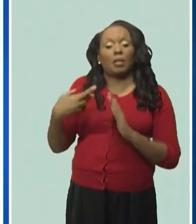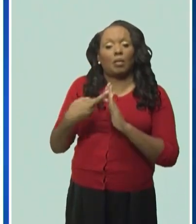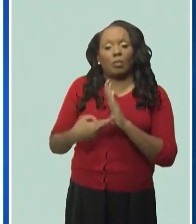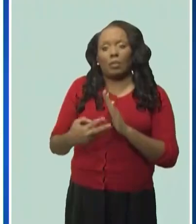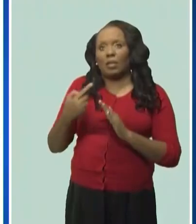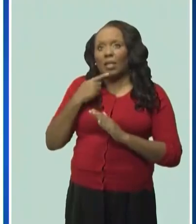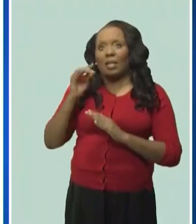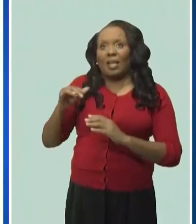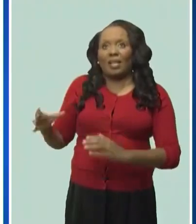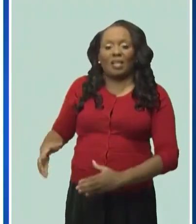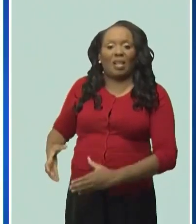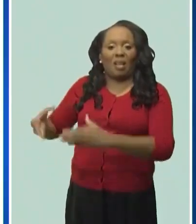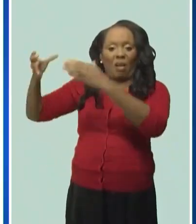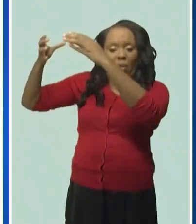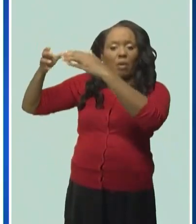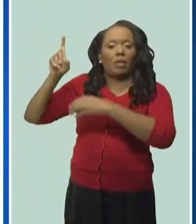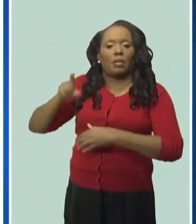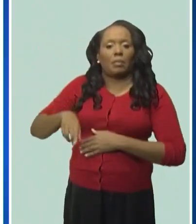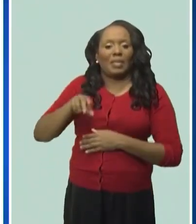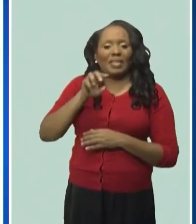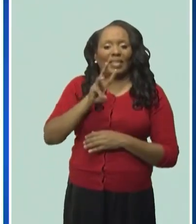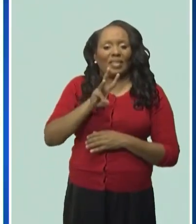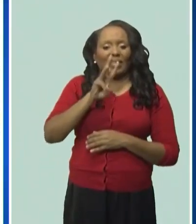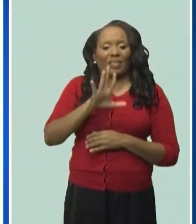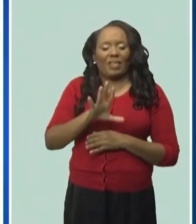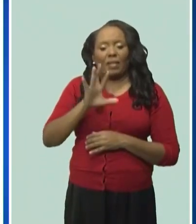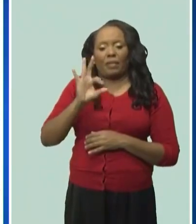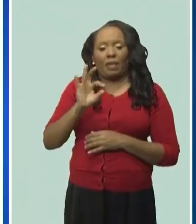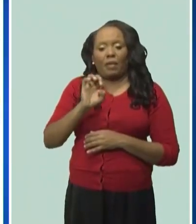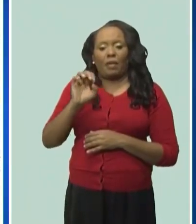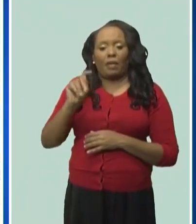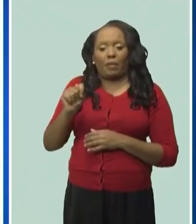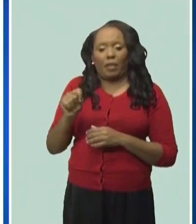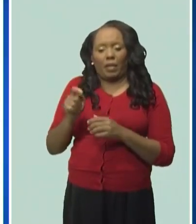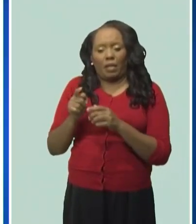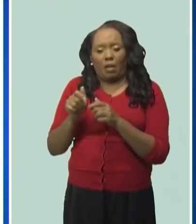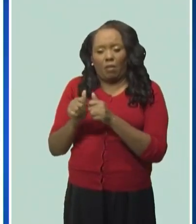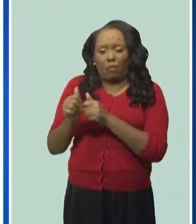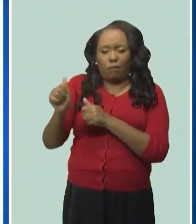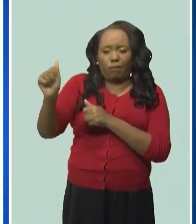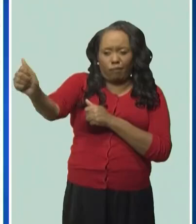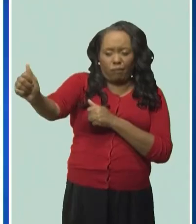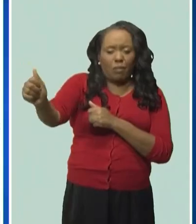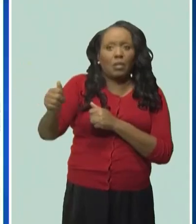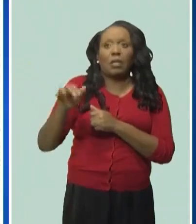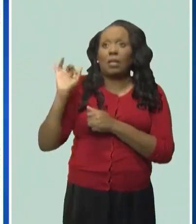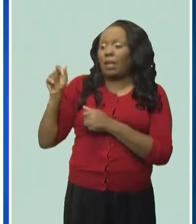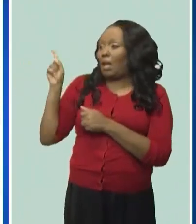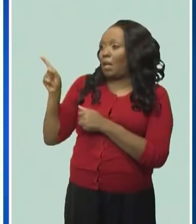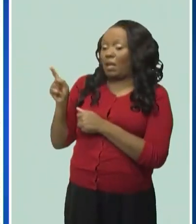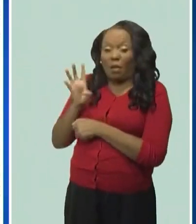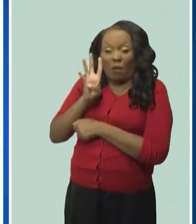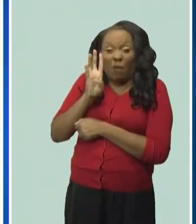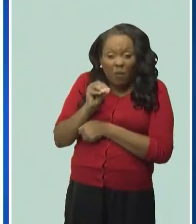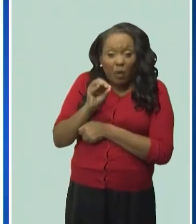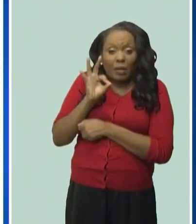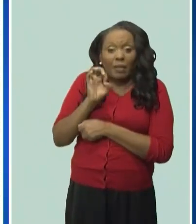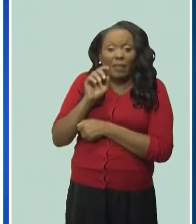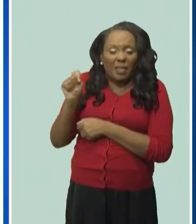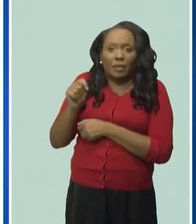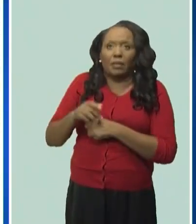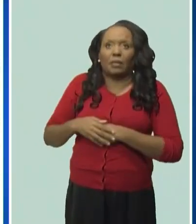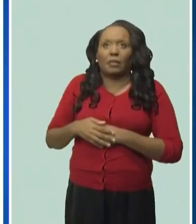least 65 feet away from any residence. That current tower is 40 feet. It